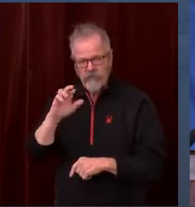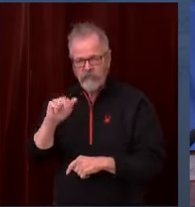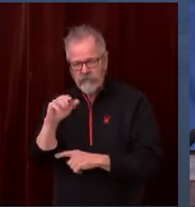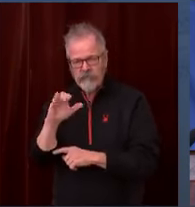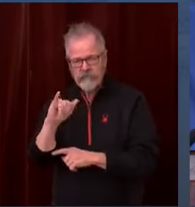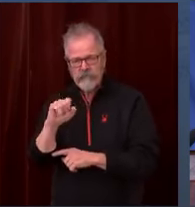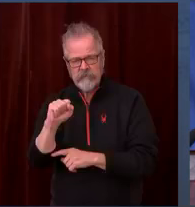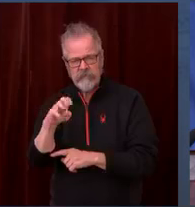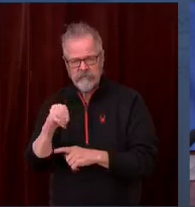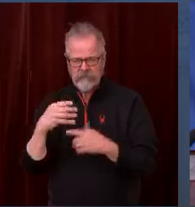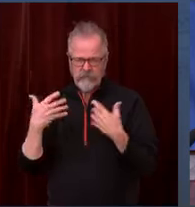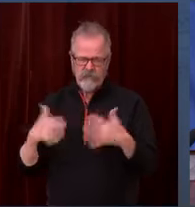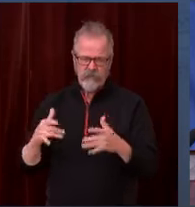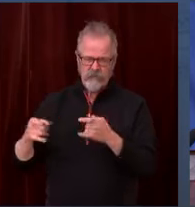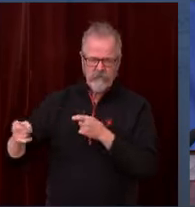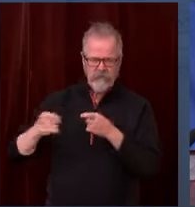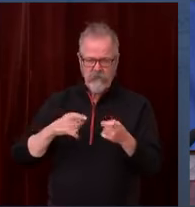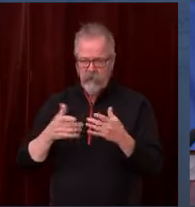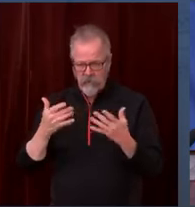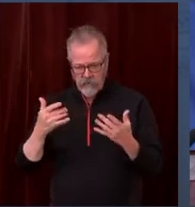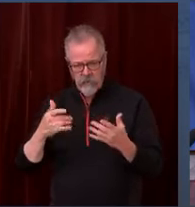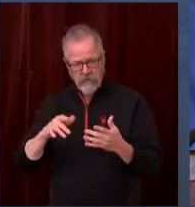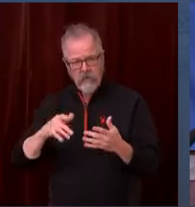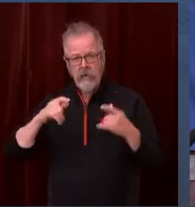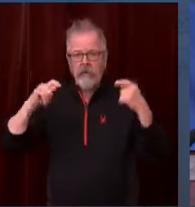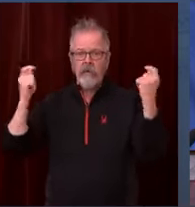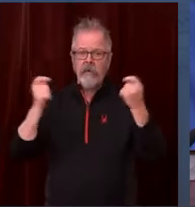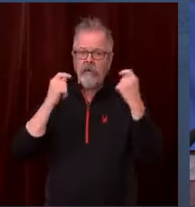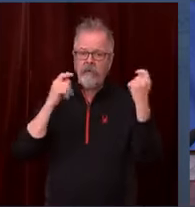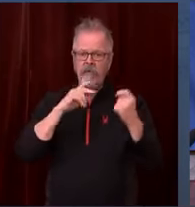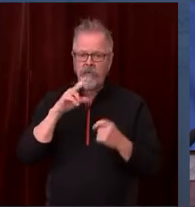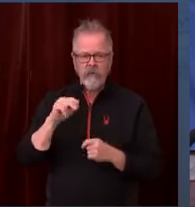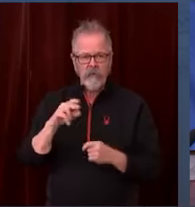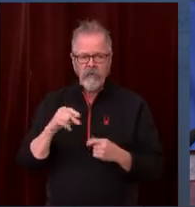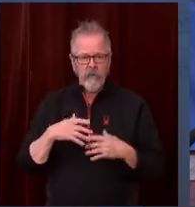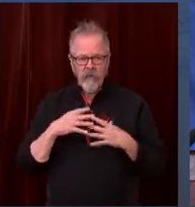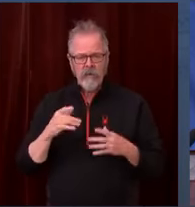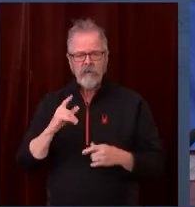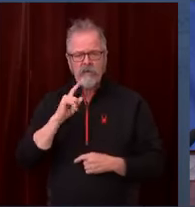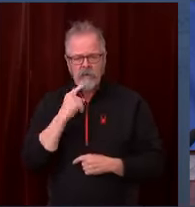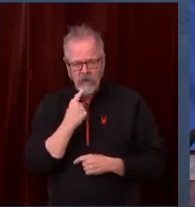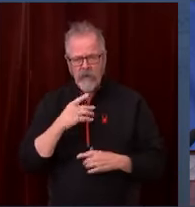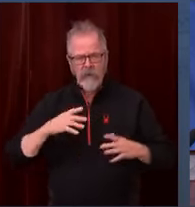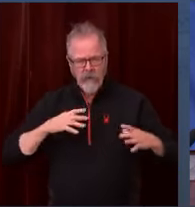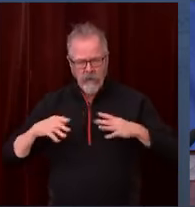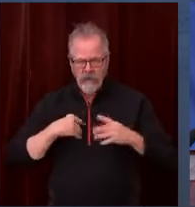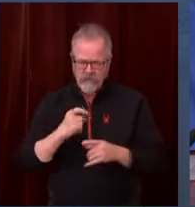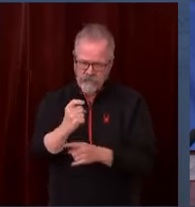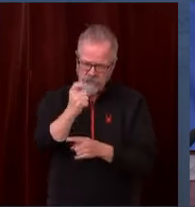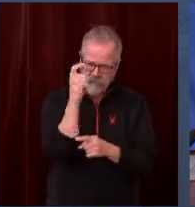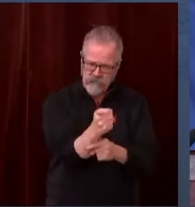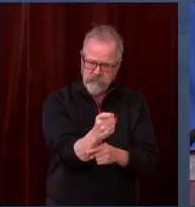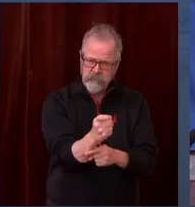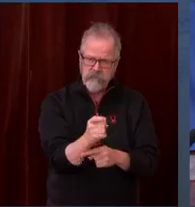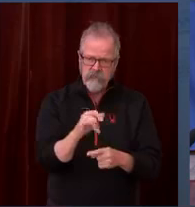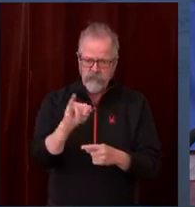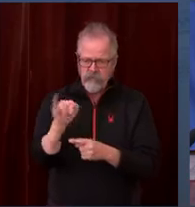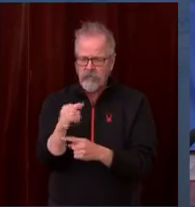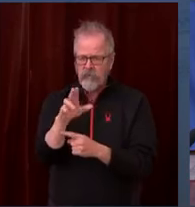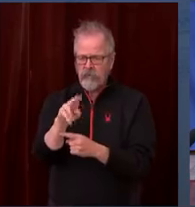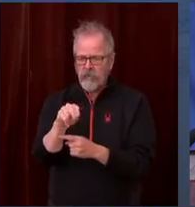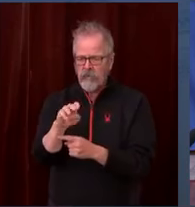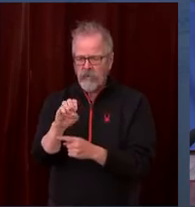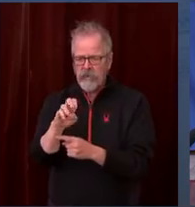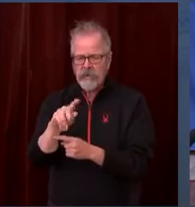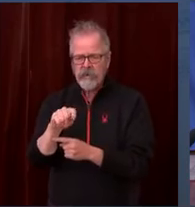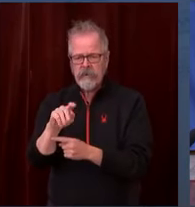spirit of Black Washingtonians. It is said that those who ignore history are doomed to repeat it. In